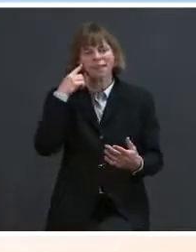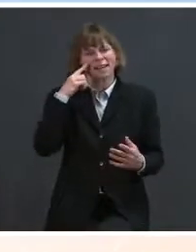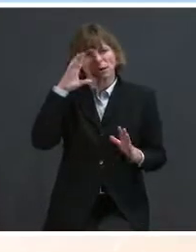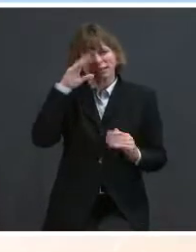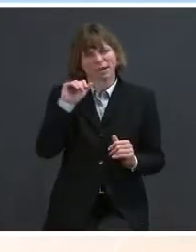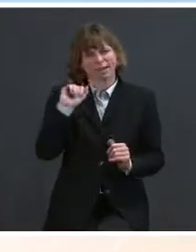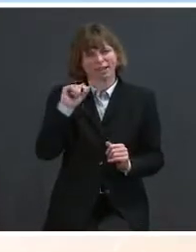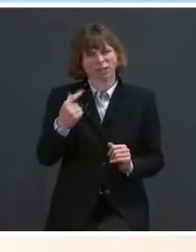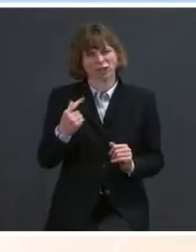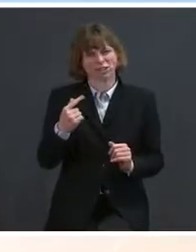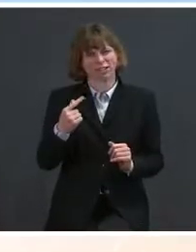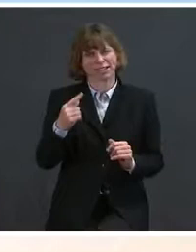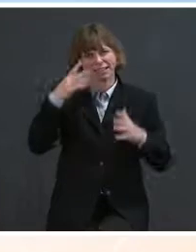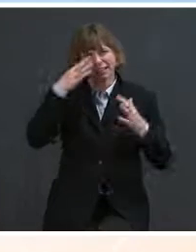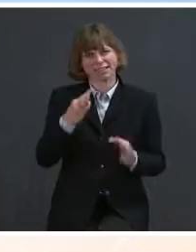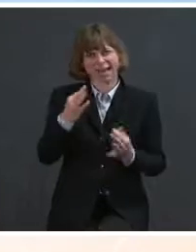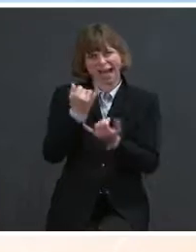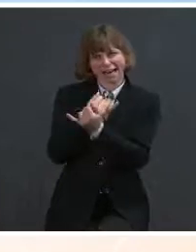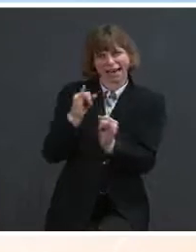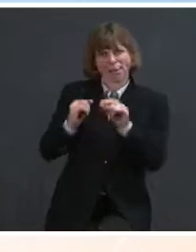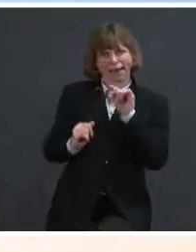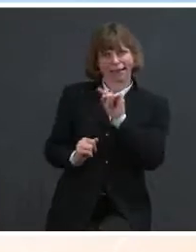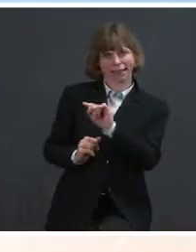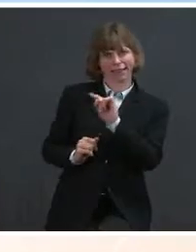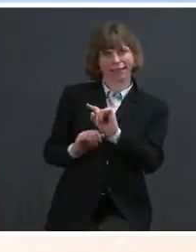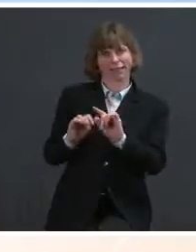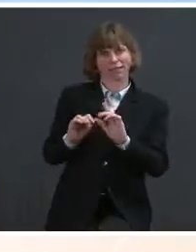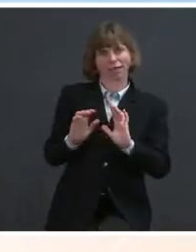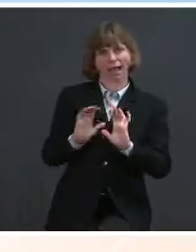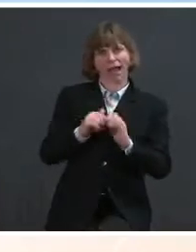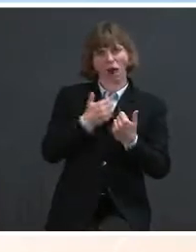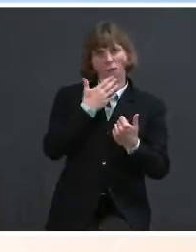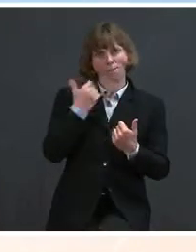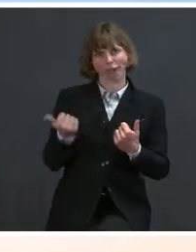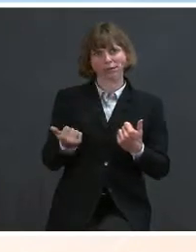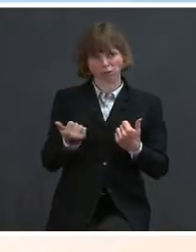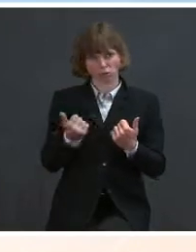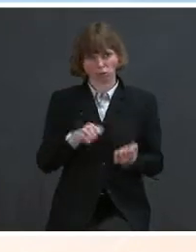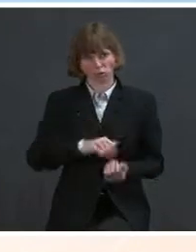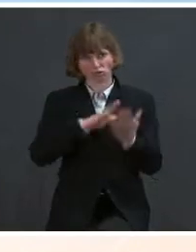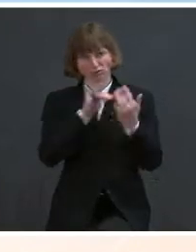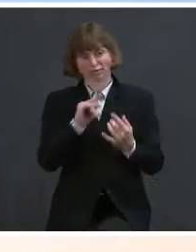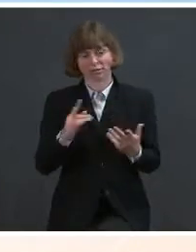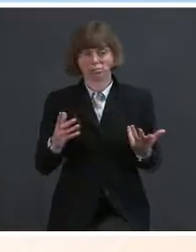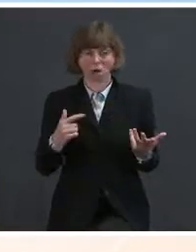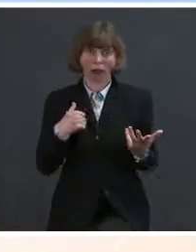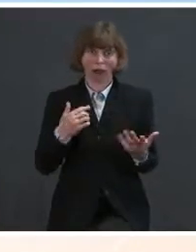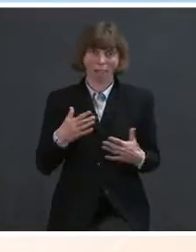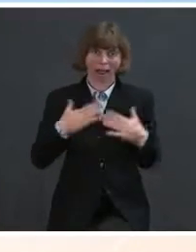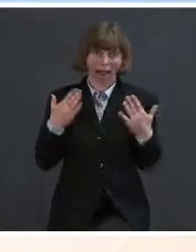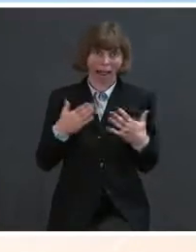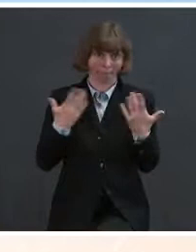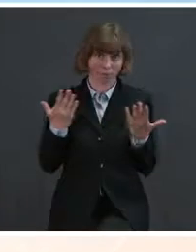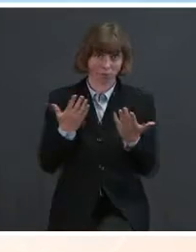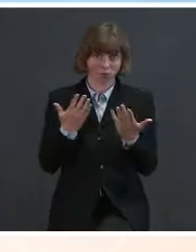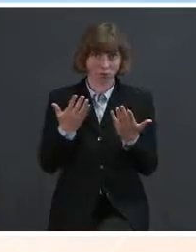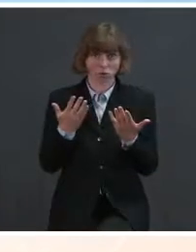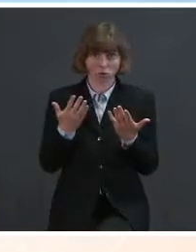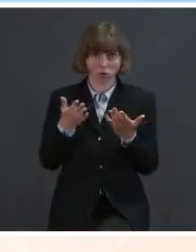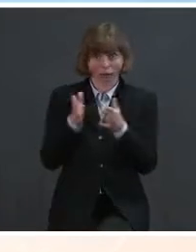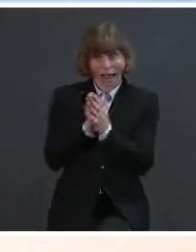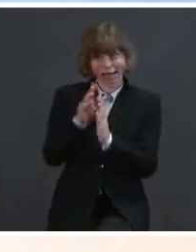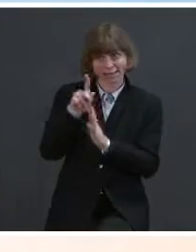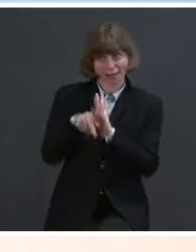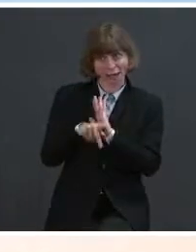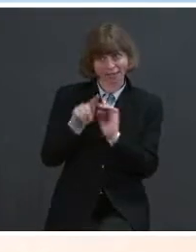decisions independently about how to best address. And I'm happy to talk with our policy team and see if